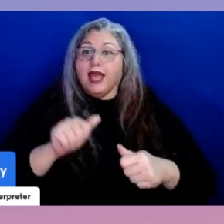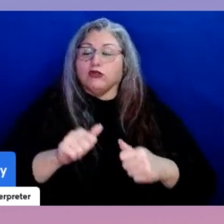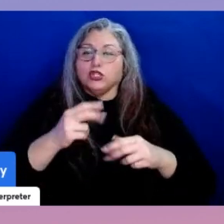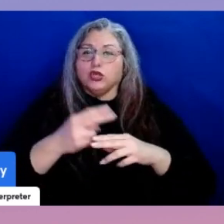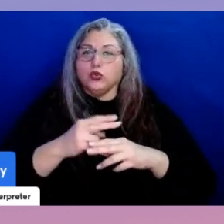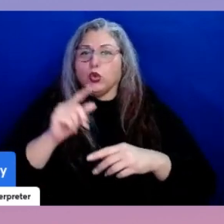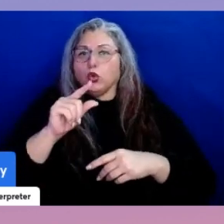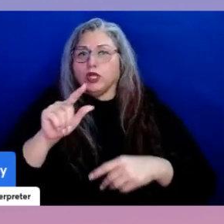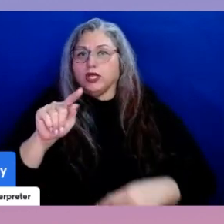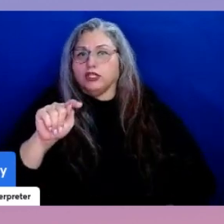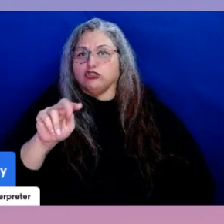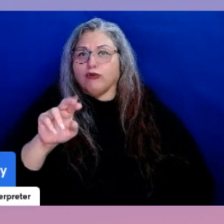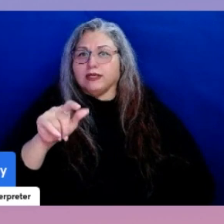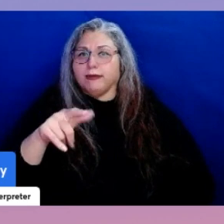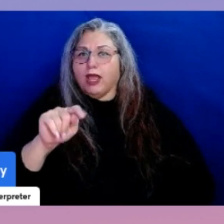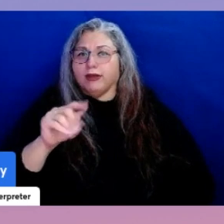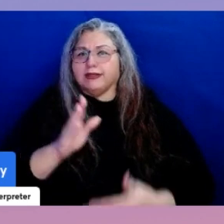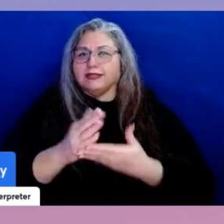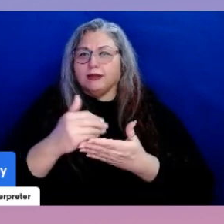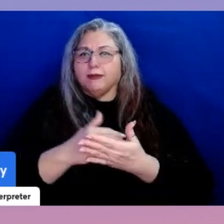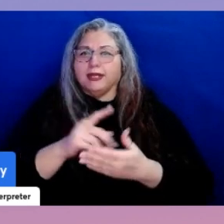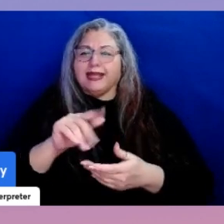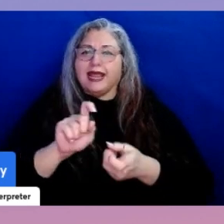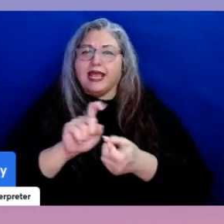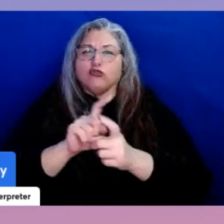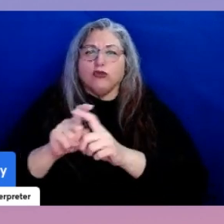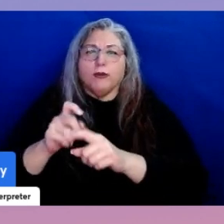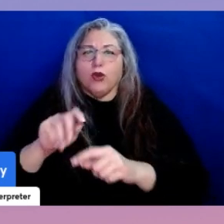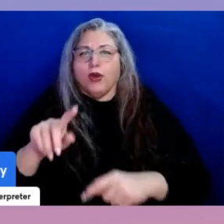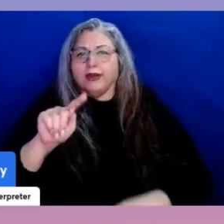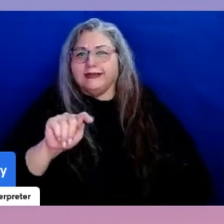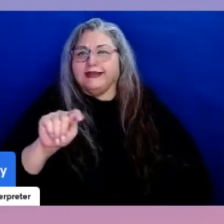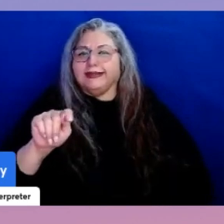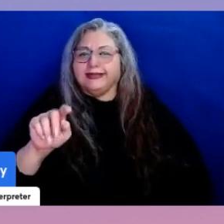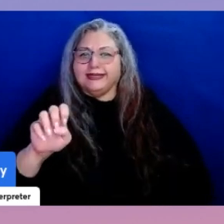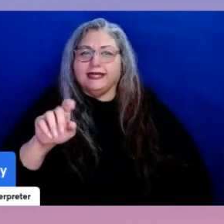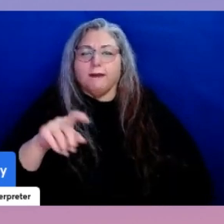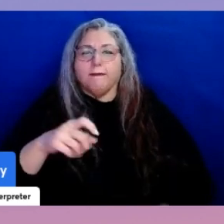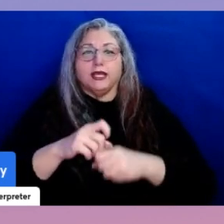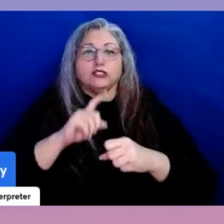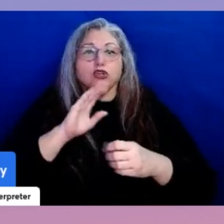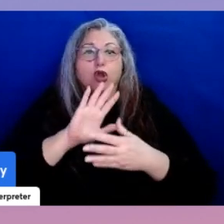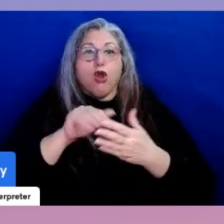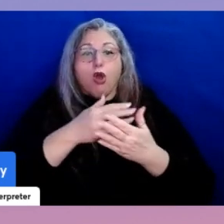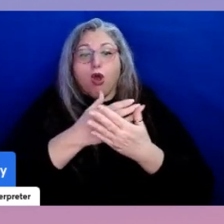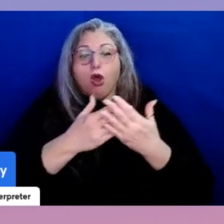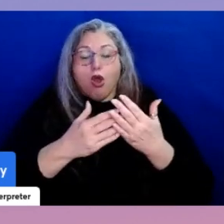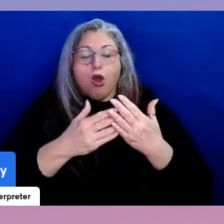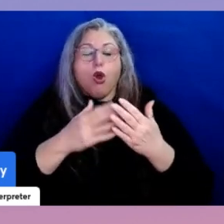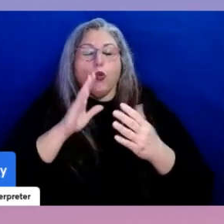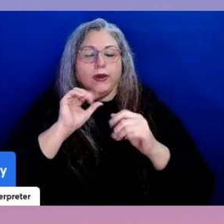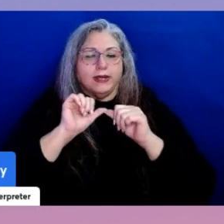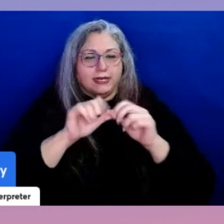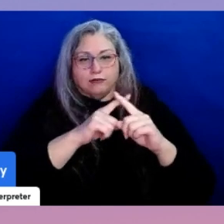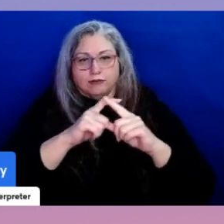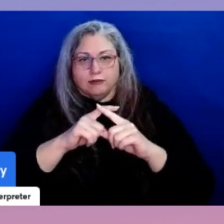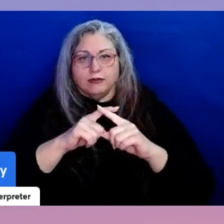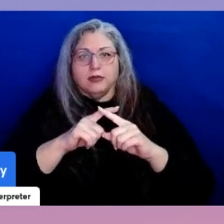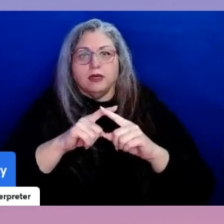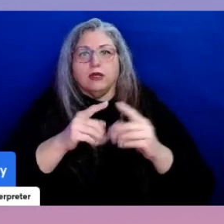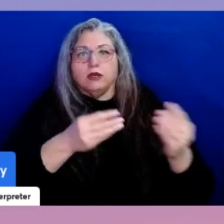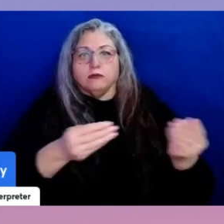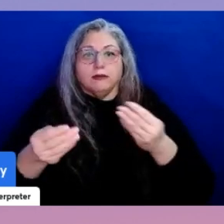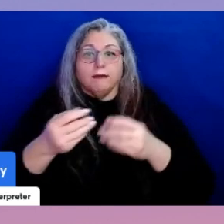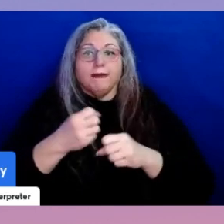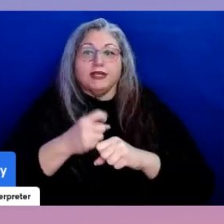Data Encryption, or TDE, ensuring that stored data remains encrypted on disk, mitigating potential